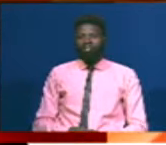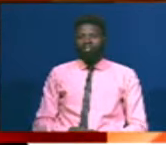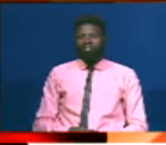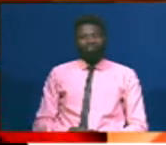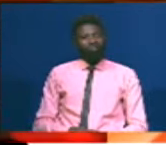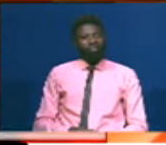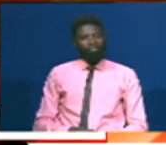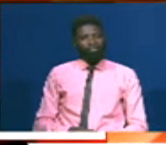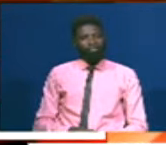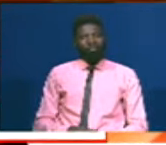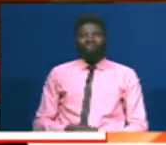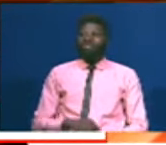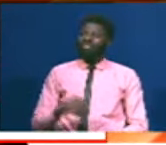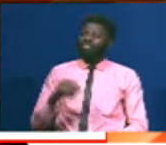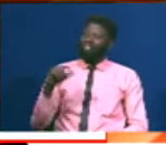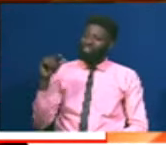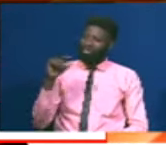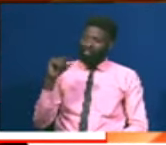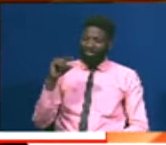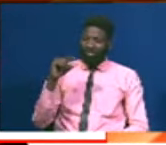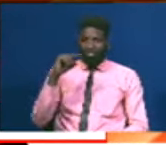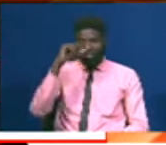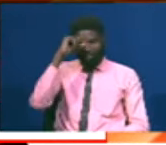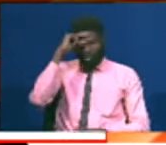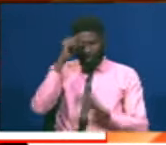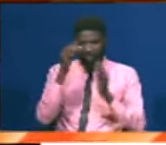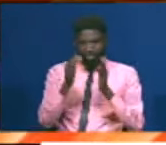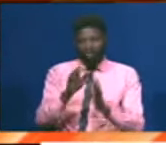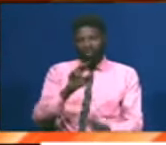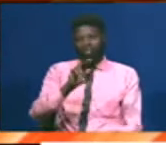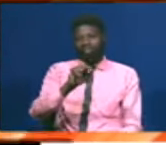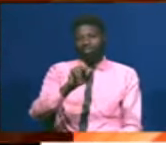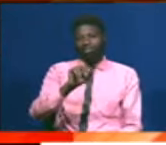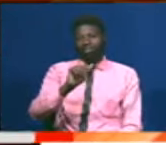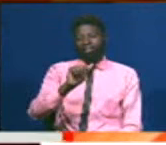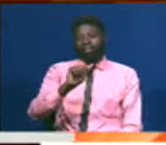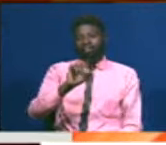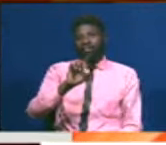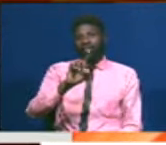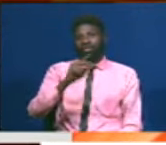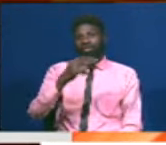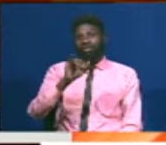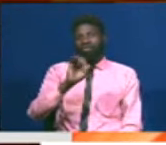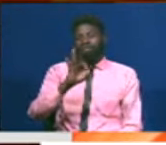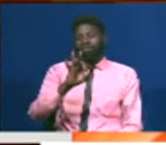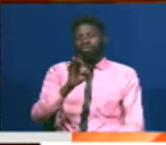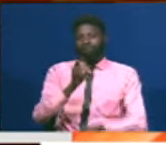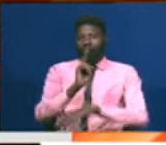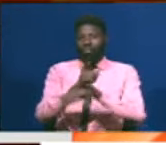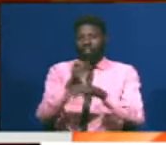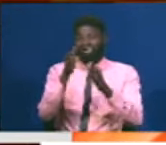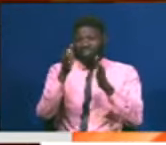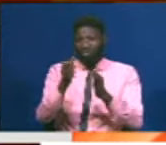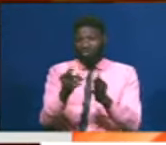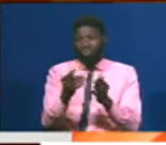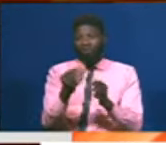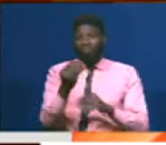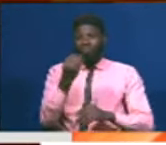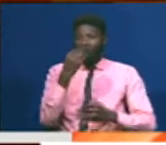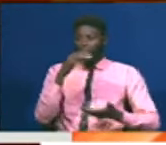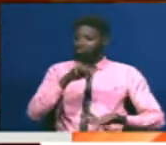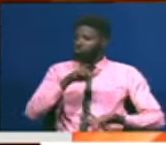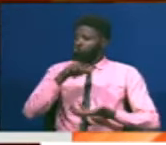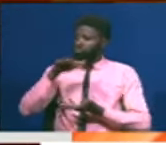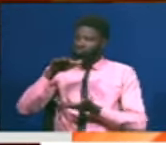And Garissa Governor Nathif Jama has sent a stern warning against anyone found diverting relief food meant for